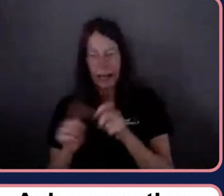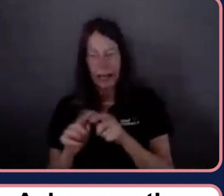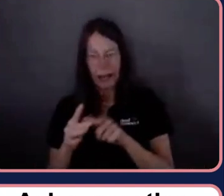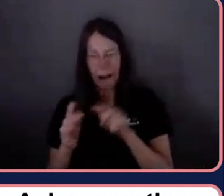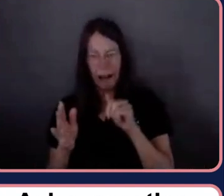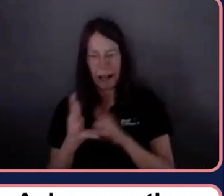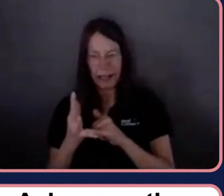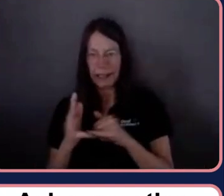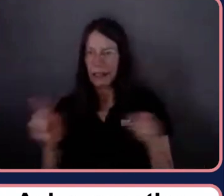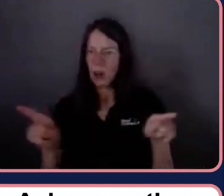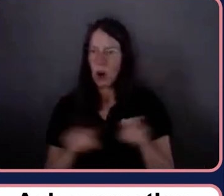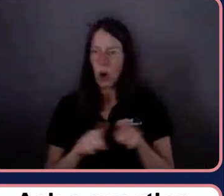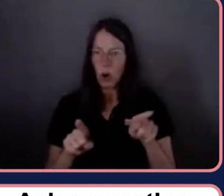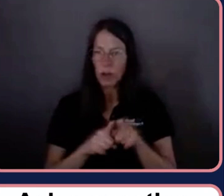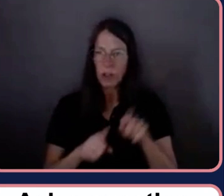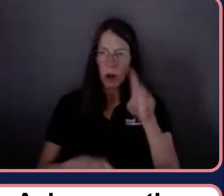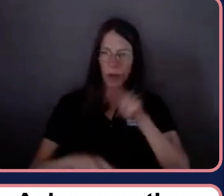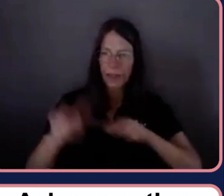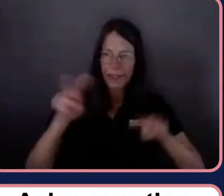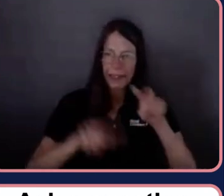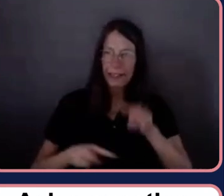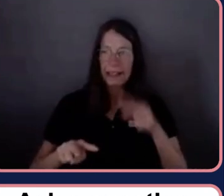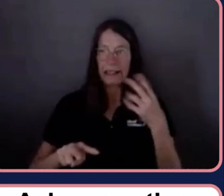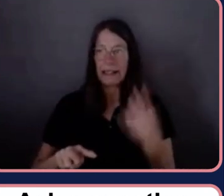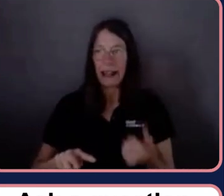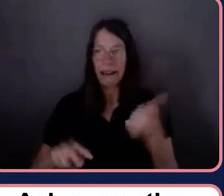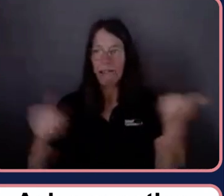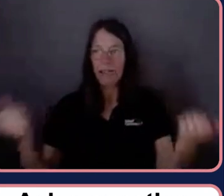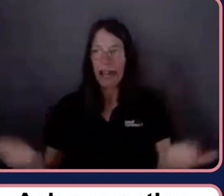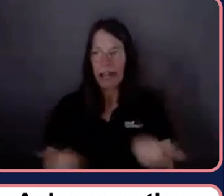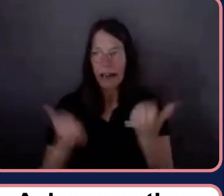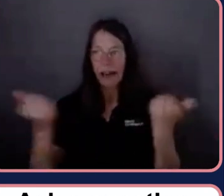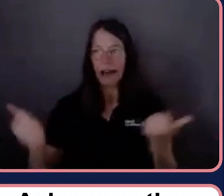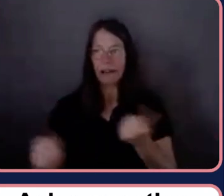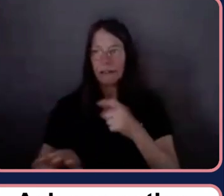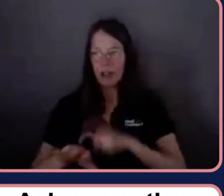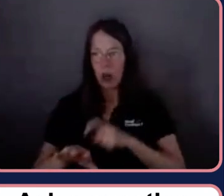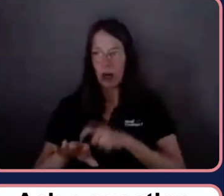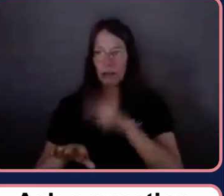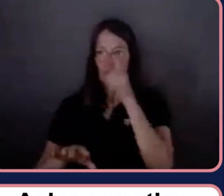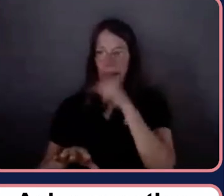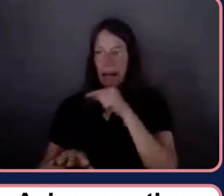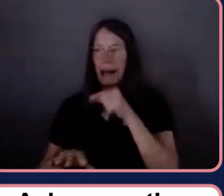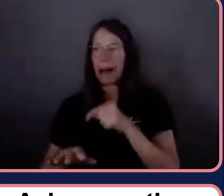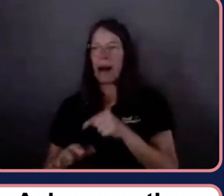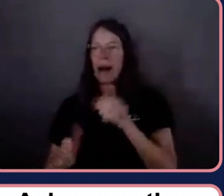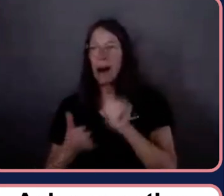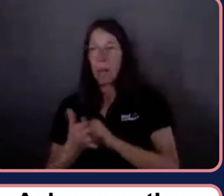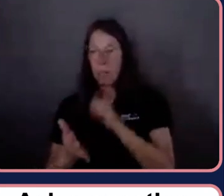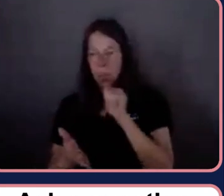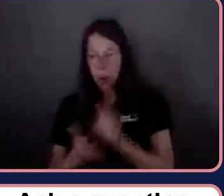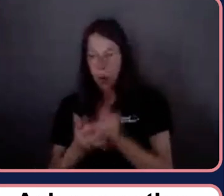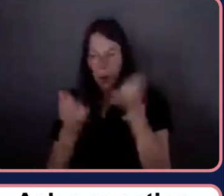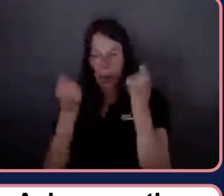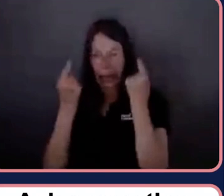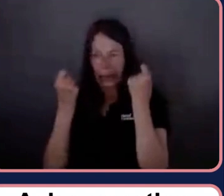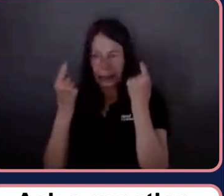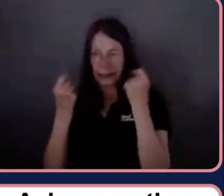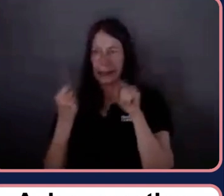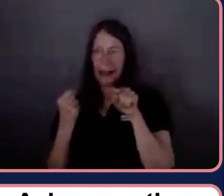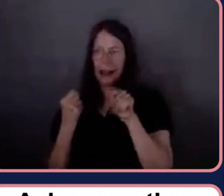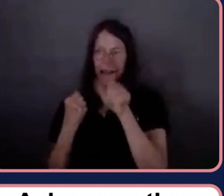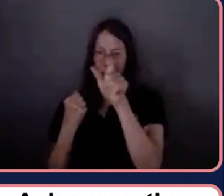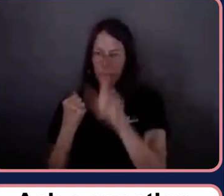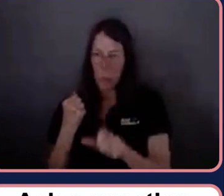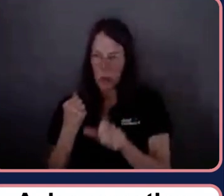to properly understand the particular support needs of participants, their environment in which they live,